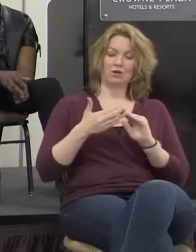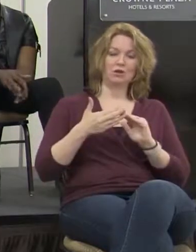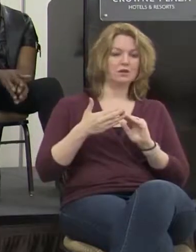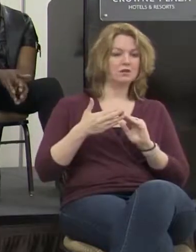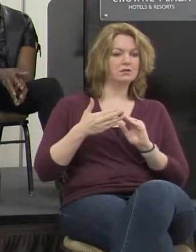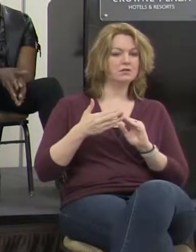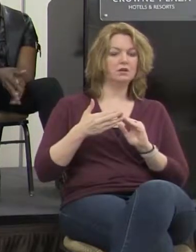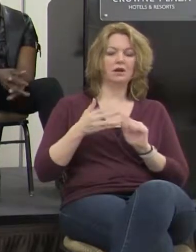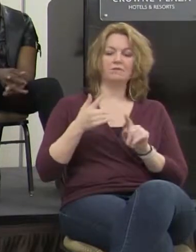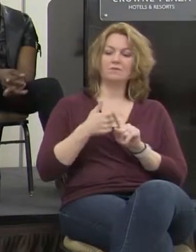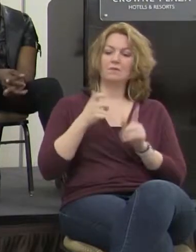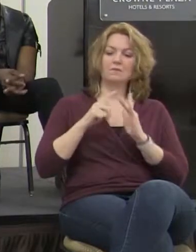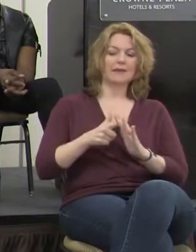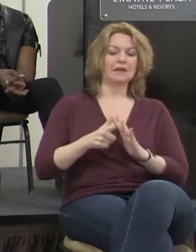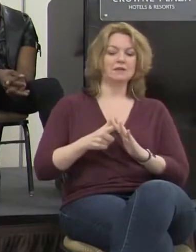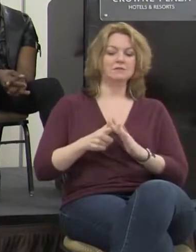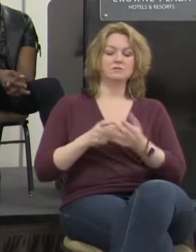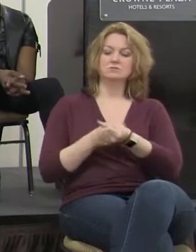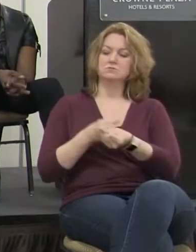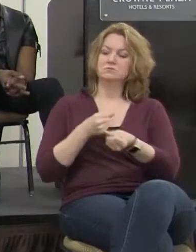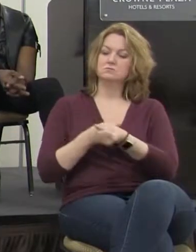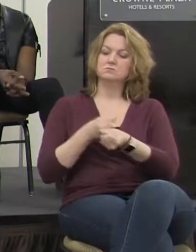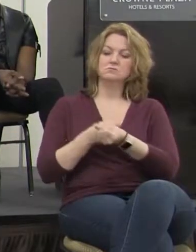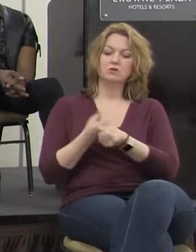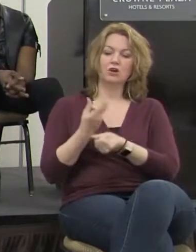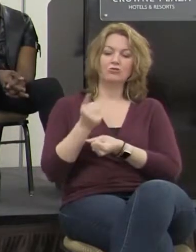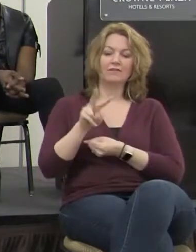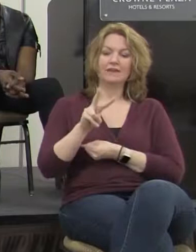supporting HIV